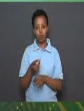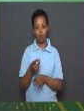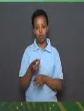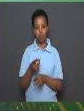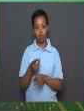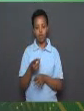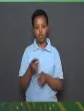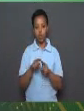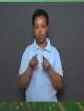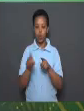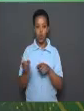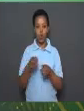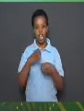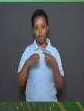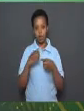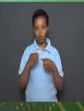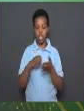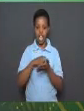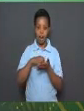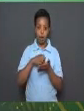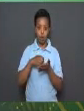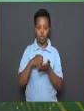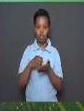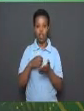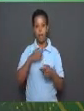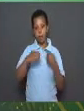balancing certain elements in ecosystems.